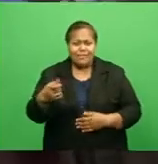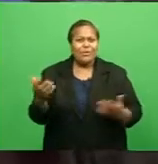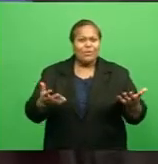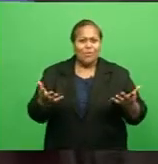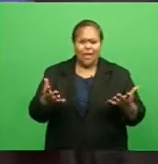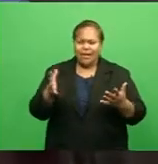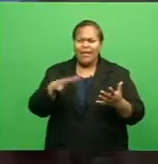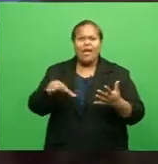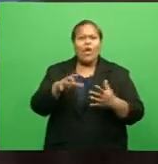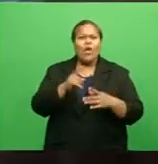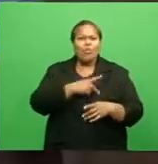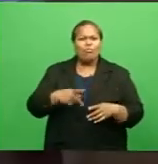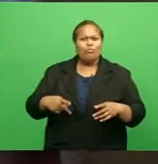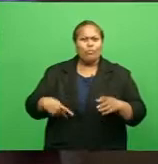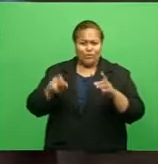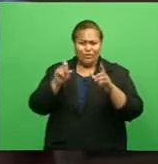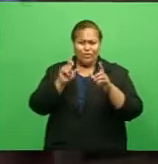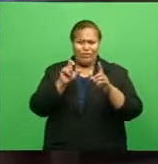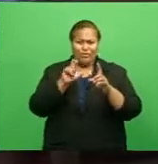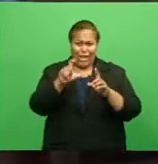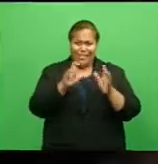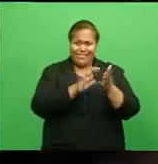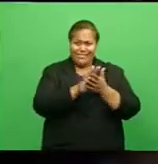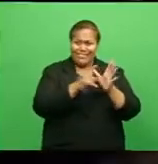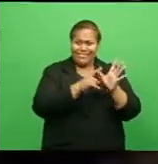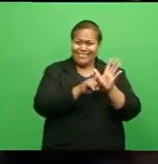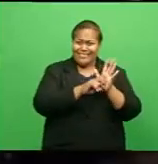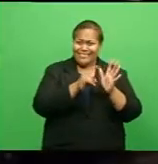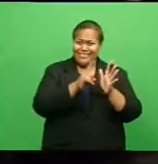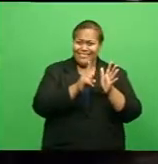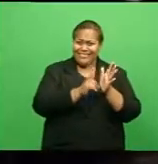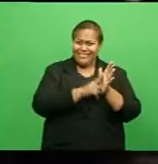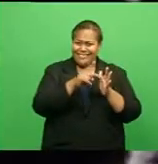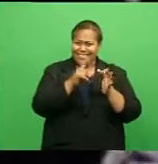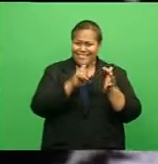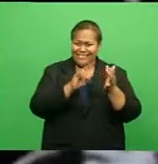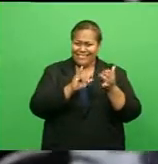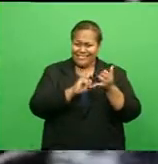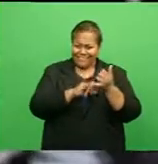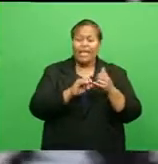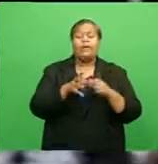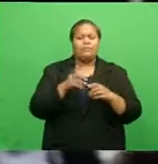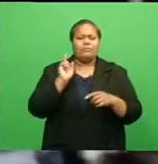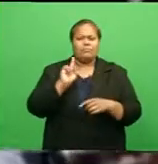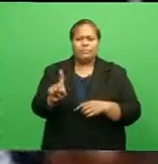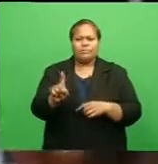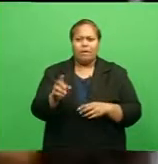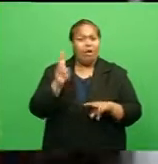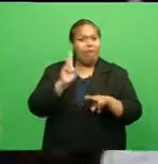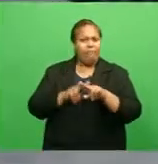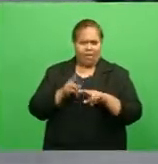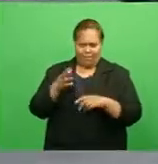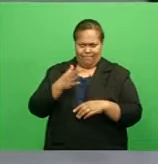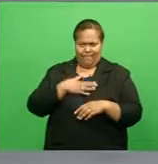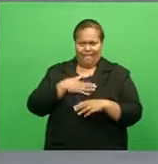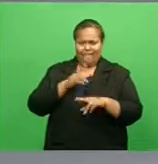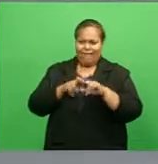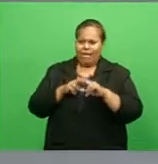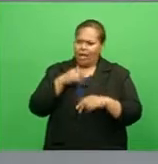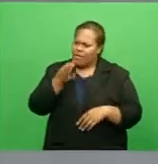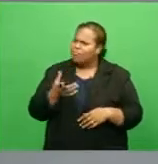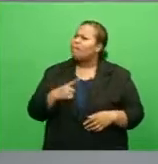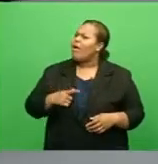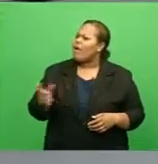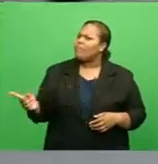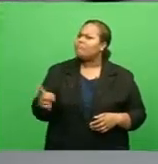Prince Charles was present. And even my father said, "Why would you get invited?" Because at the time, I